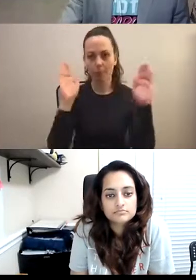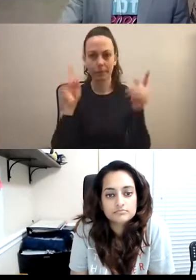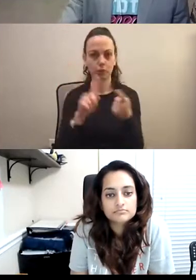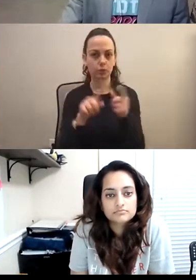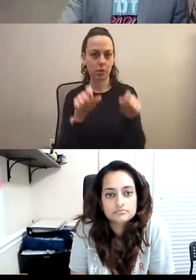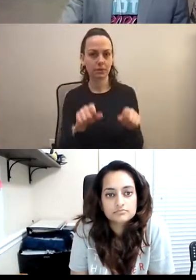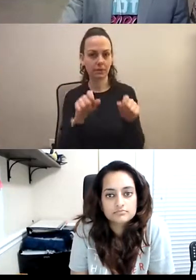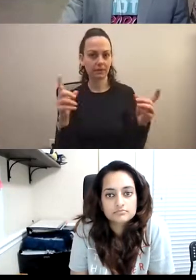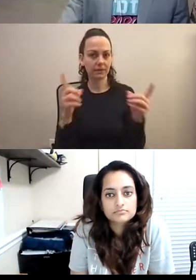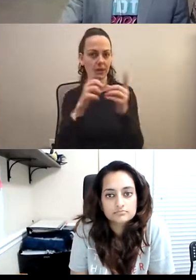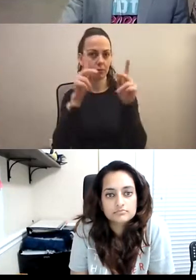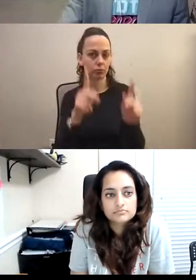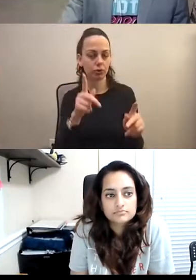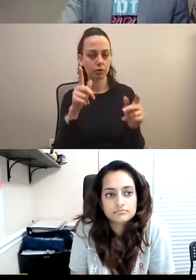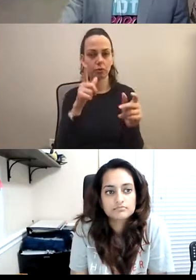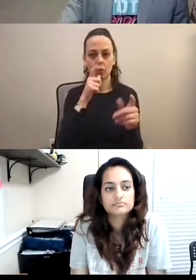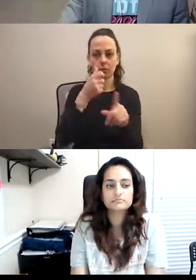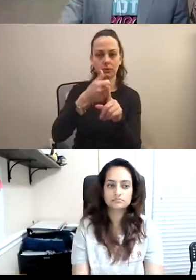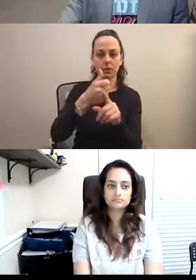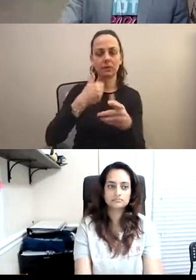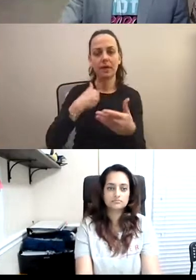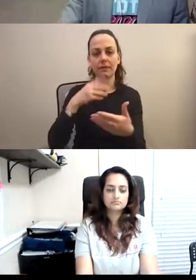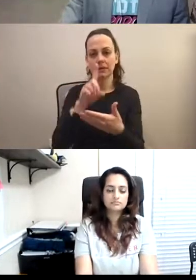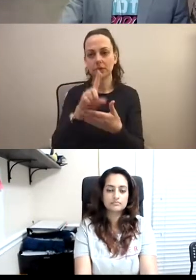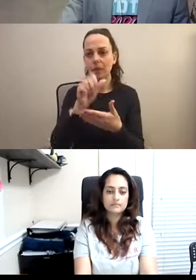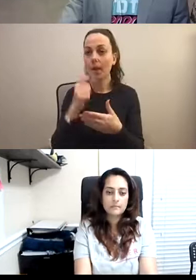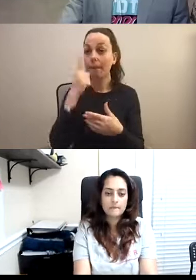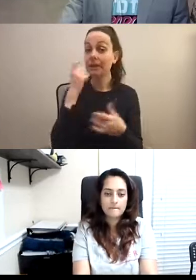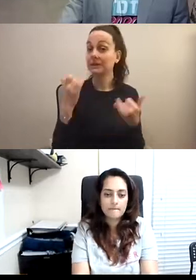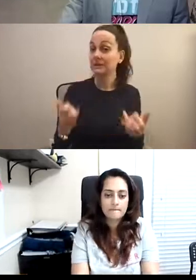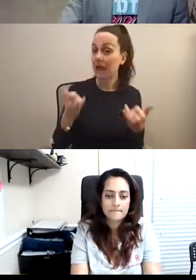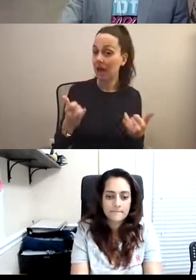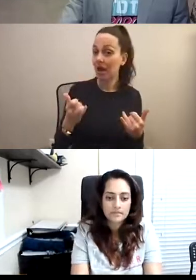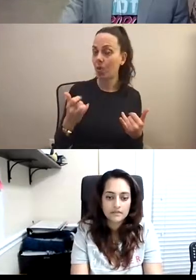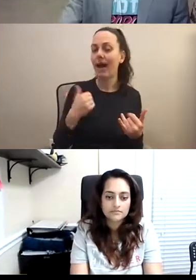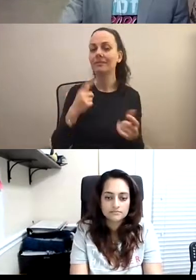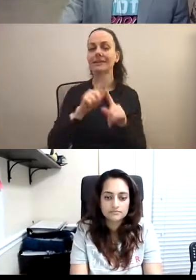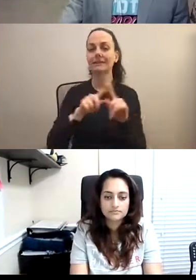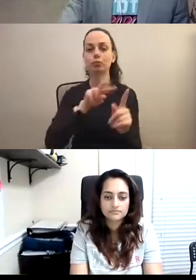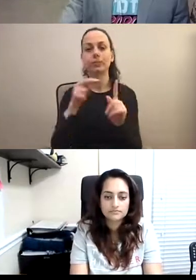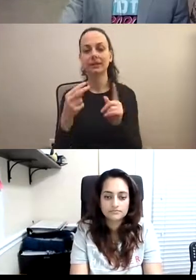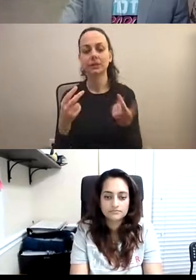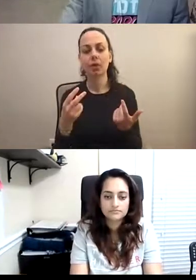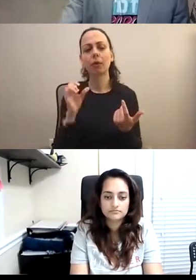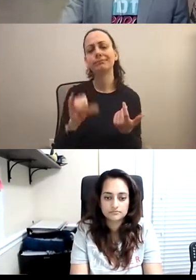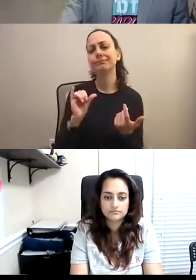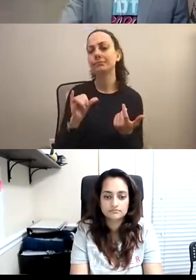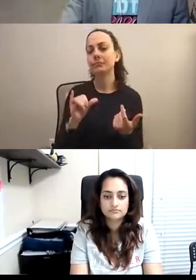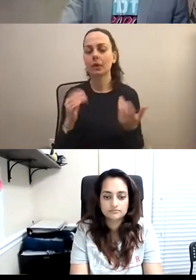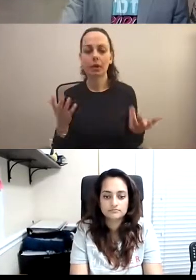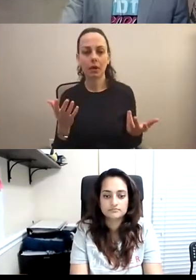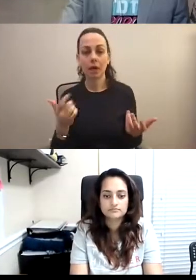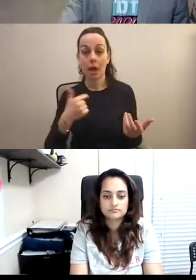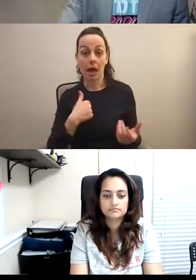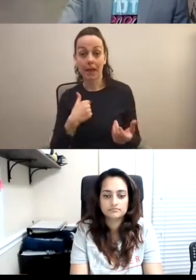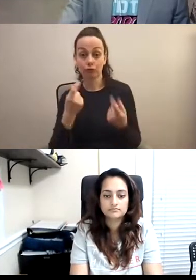of dating someone with a disability, because now I'm thinking in a different way. I'm like, oh, well, I'm working to